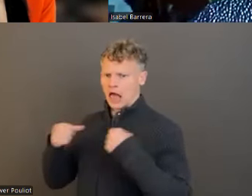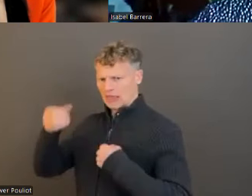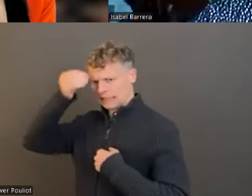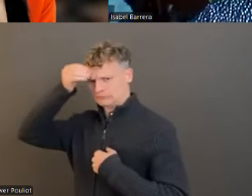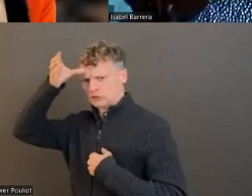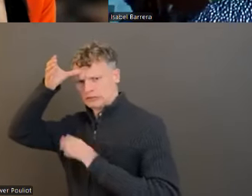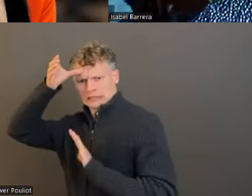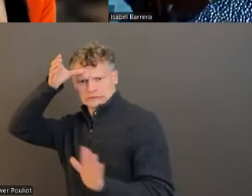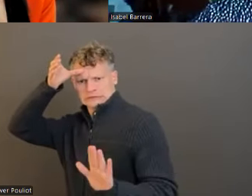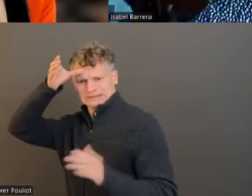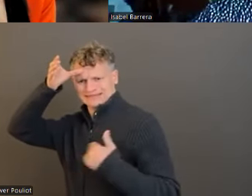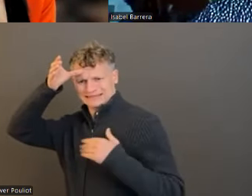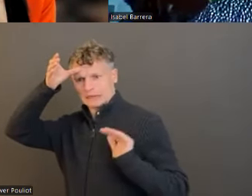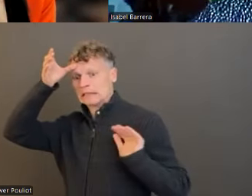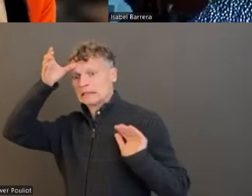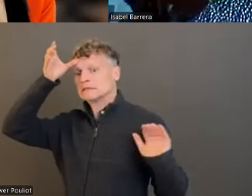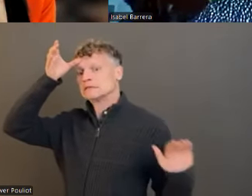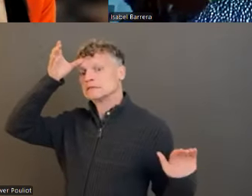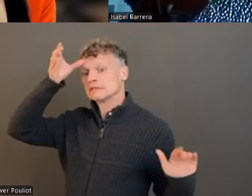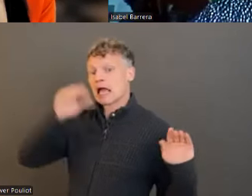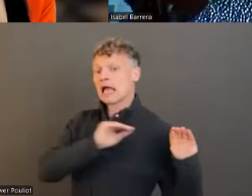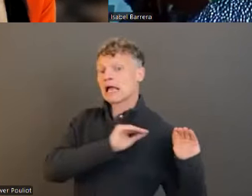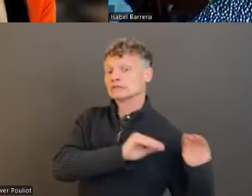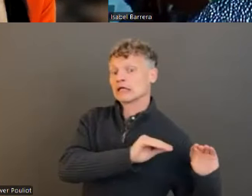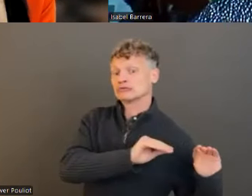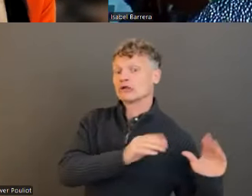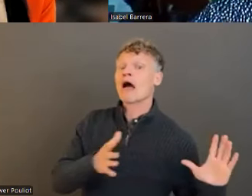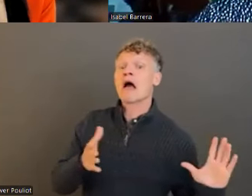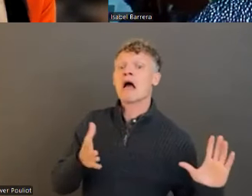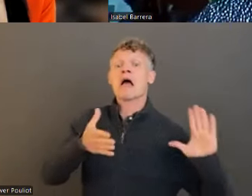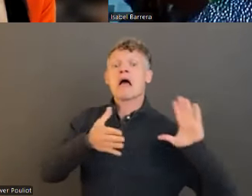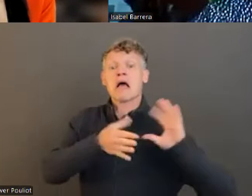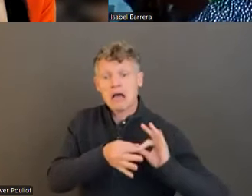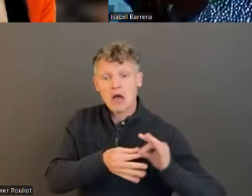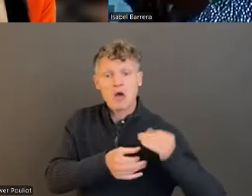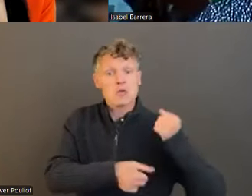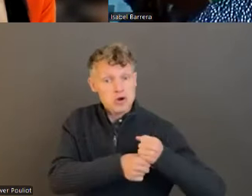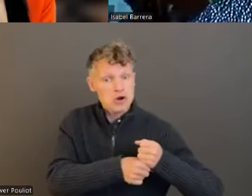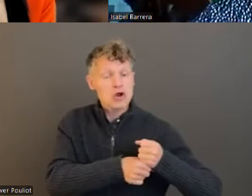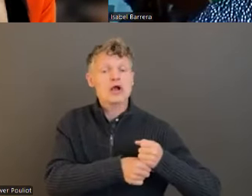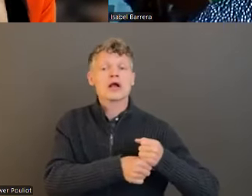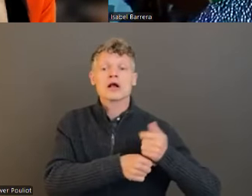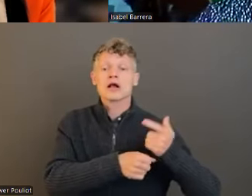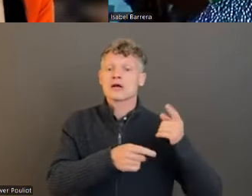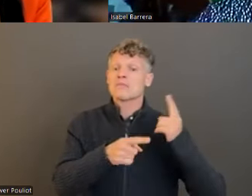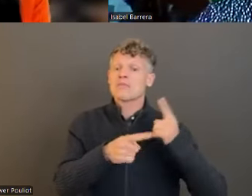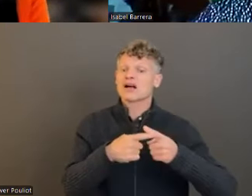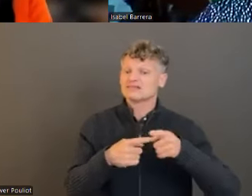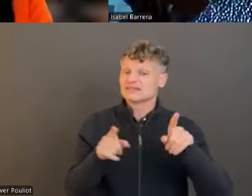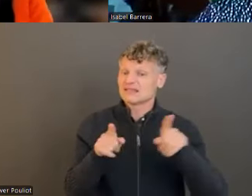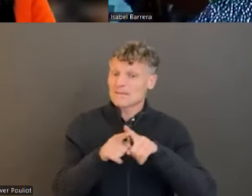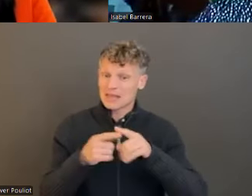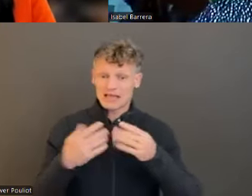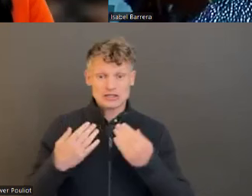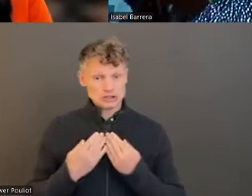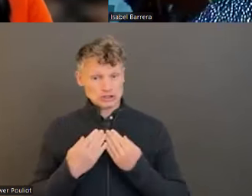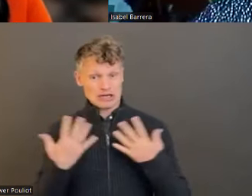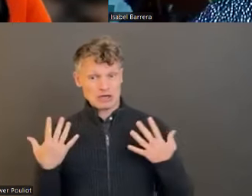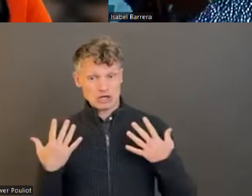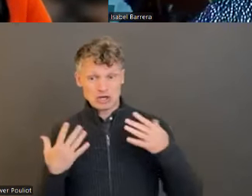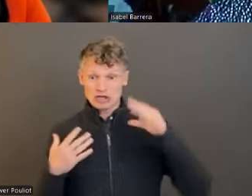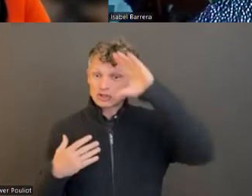with education, work with the Ministry of Gender Equity and Gender, and work with the